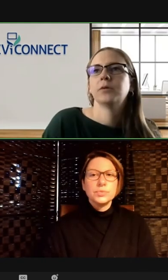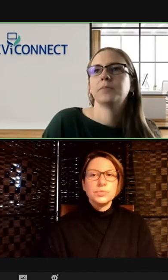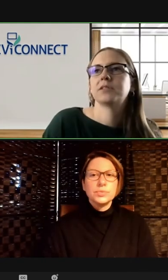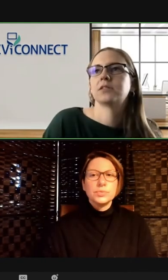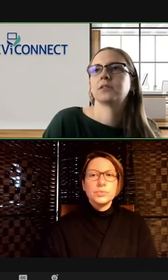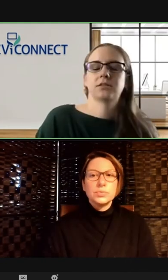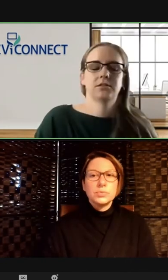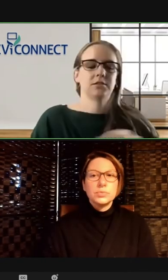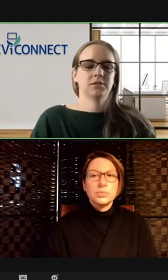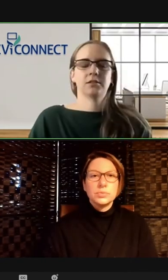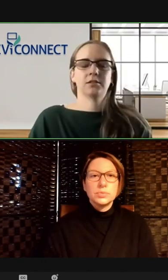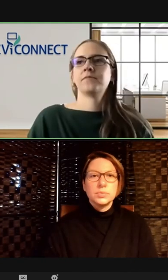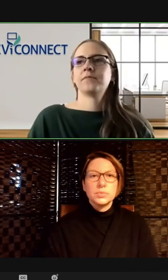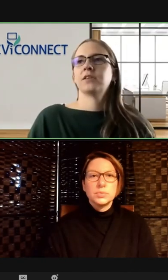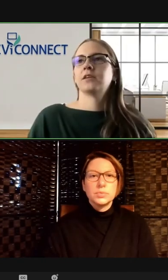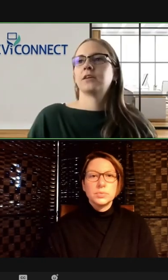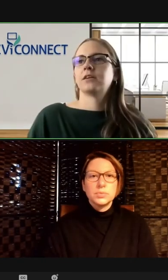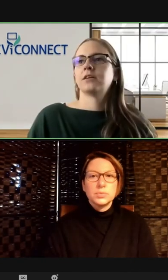whoops.